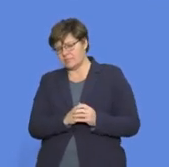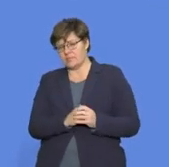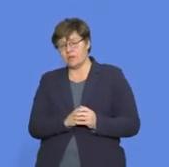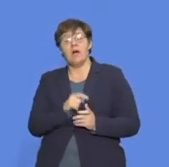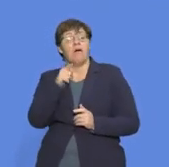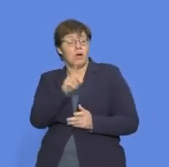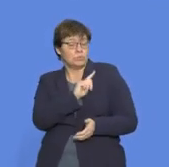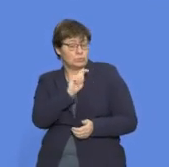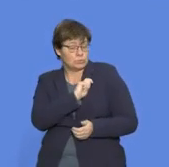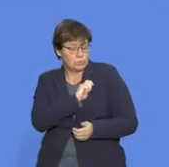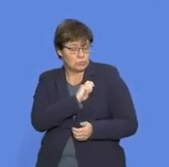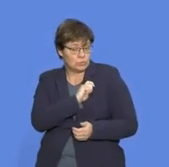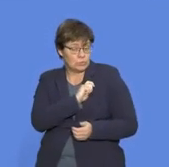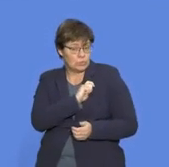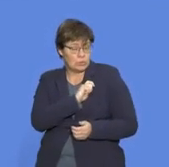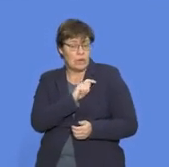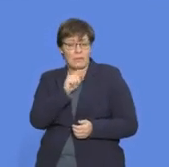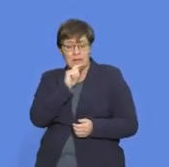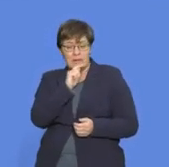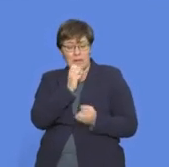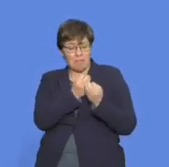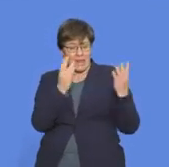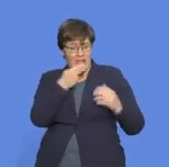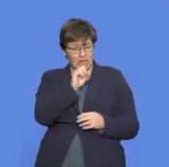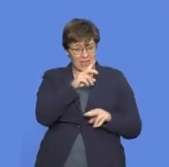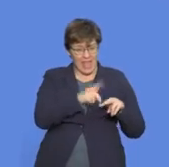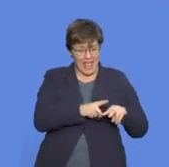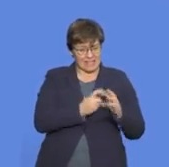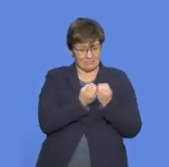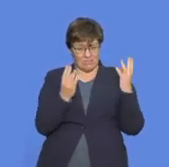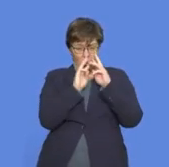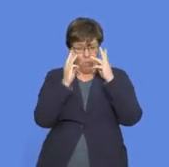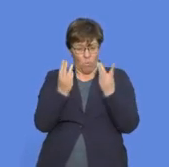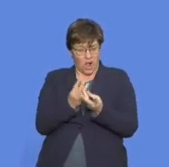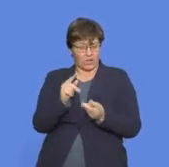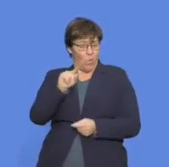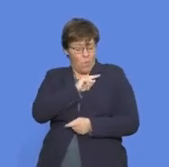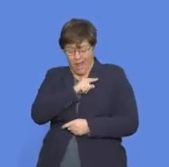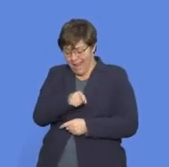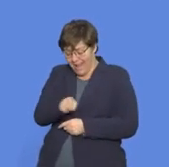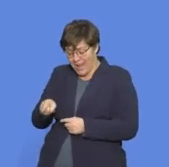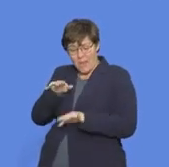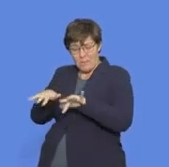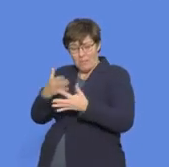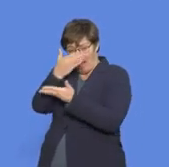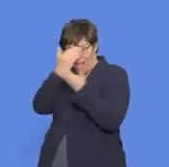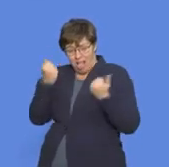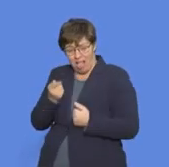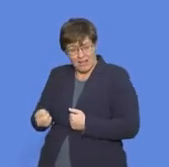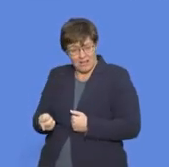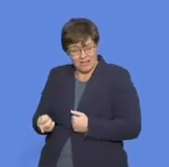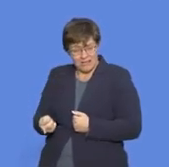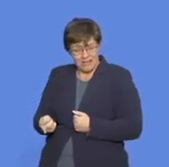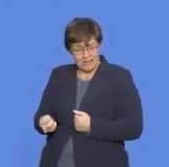the case, is the fact that there's so much HIV in the world, is it due to the fact that very many